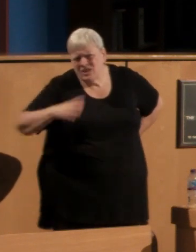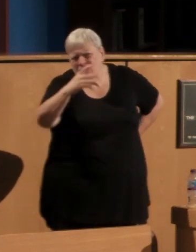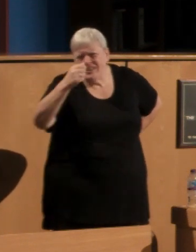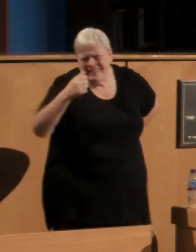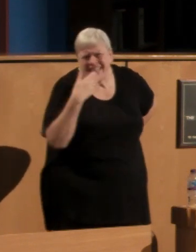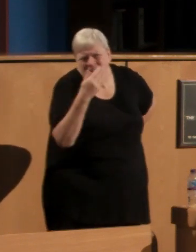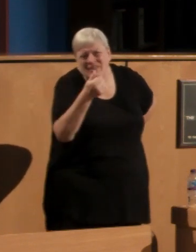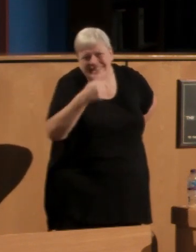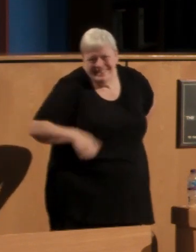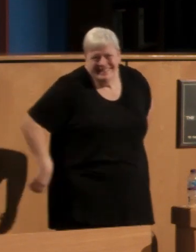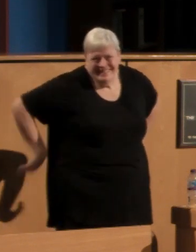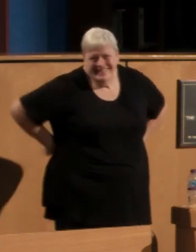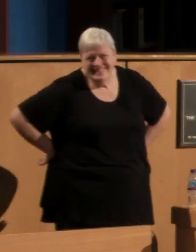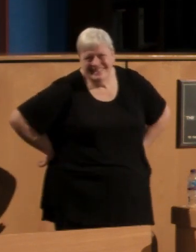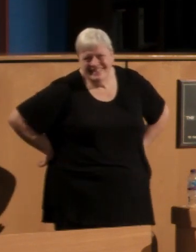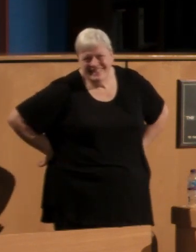take my...